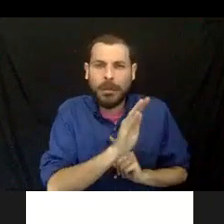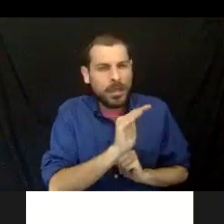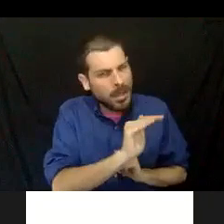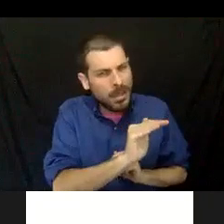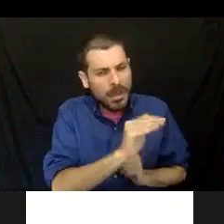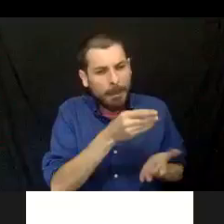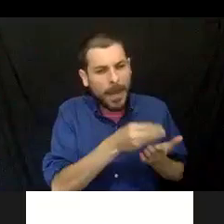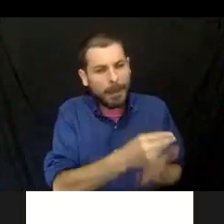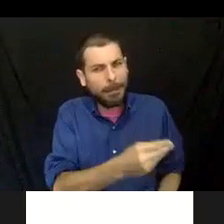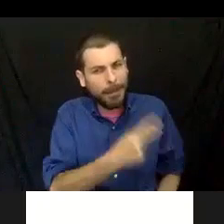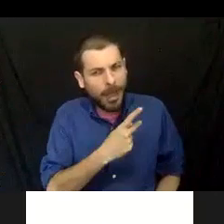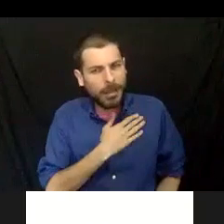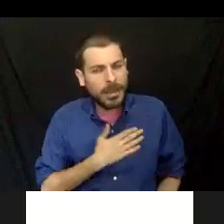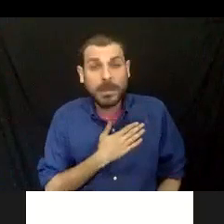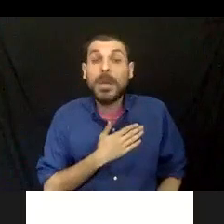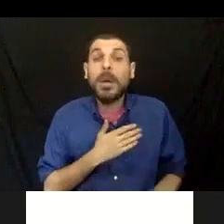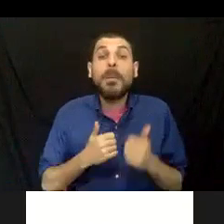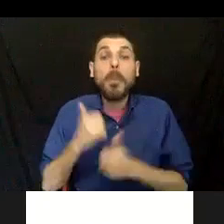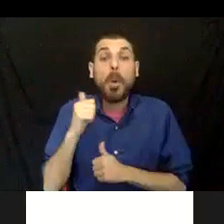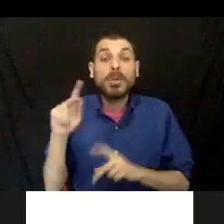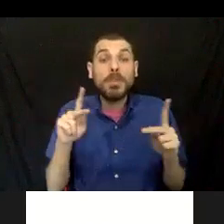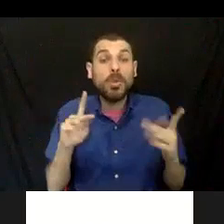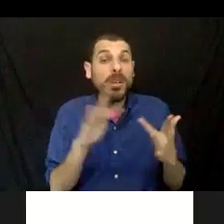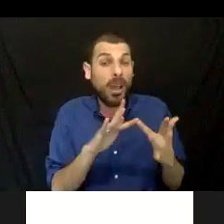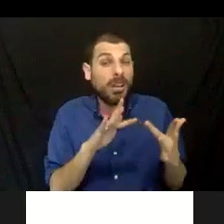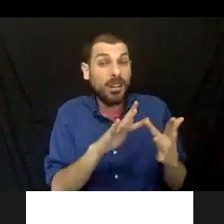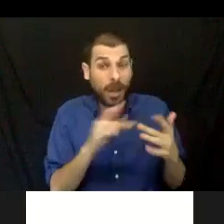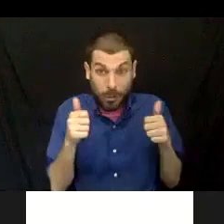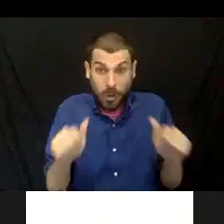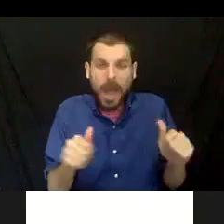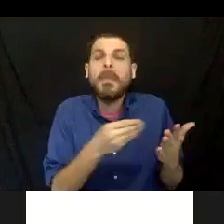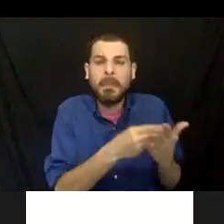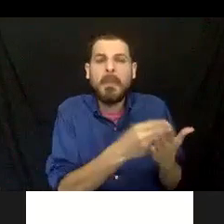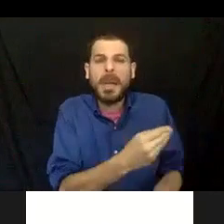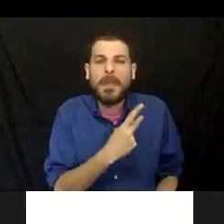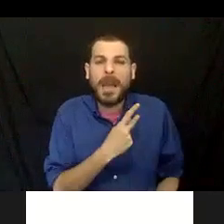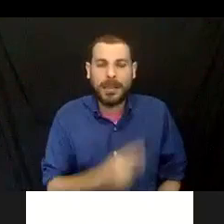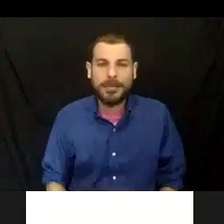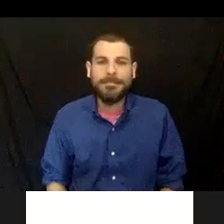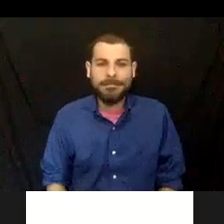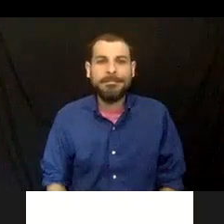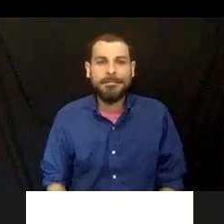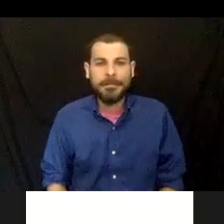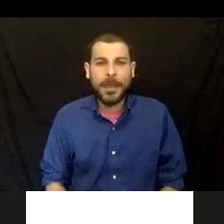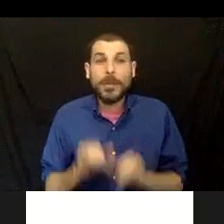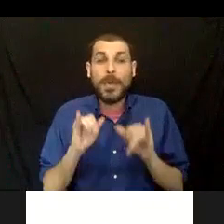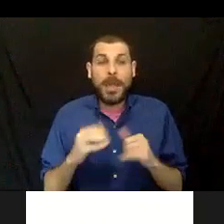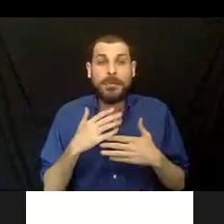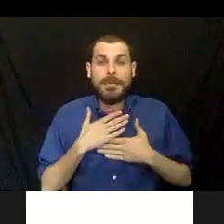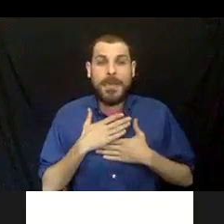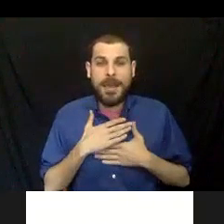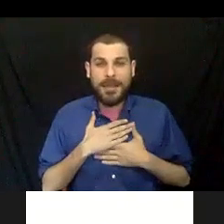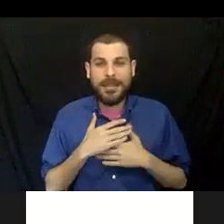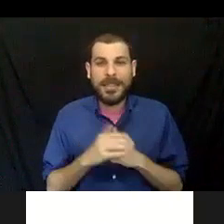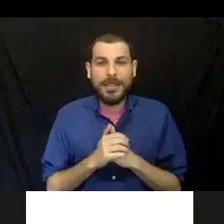return those funds. So that's what I have to say. And I will now hand it